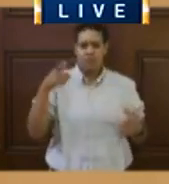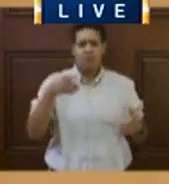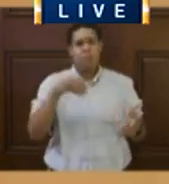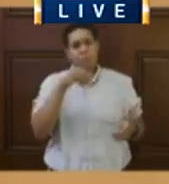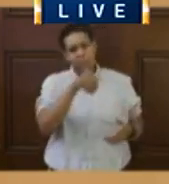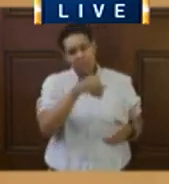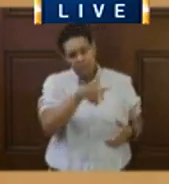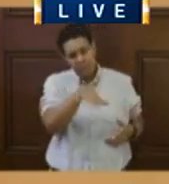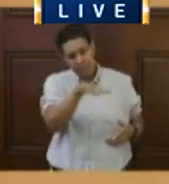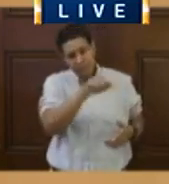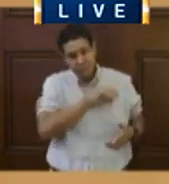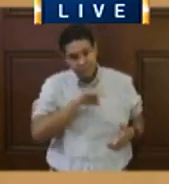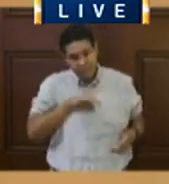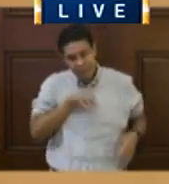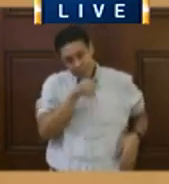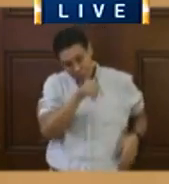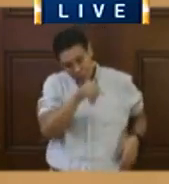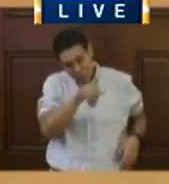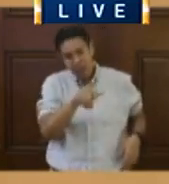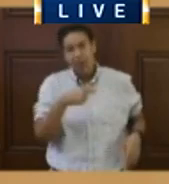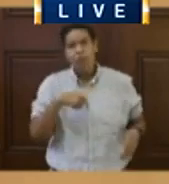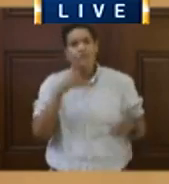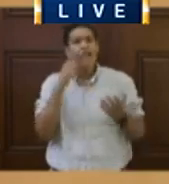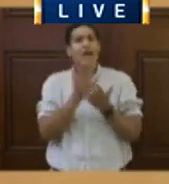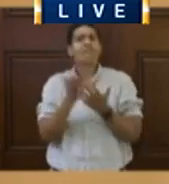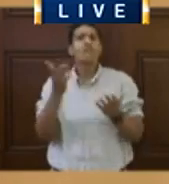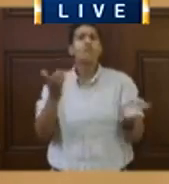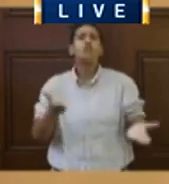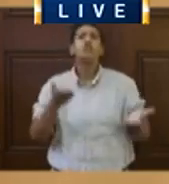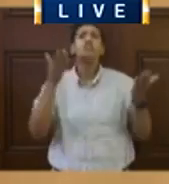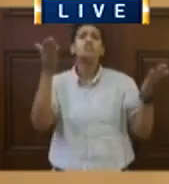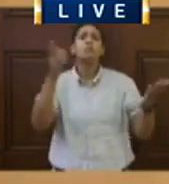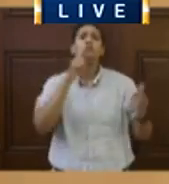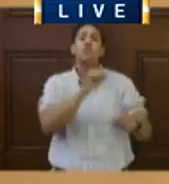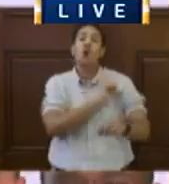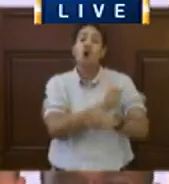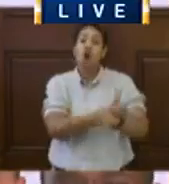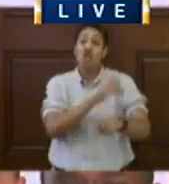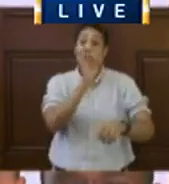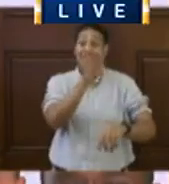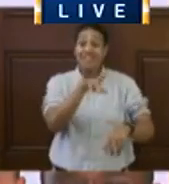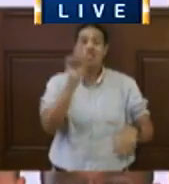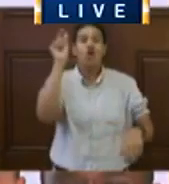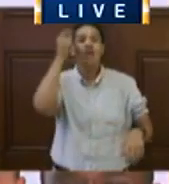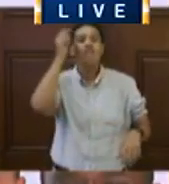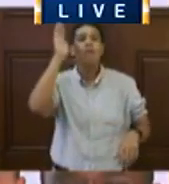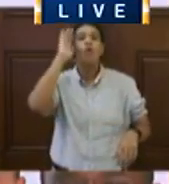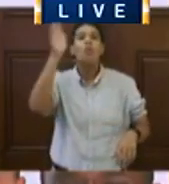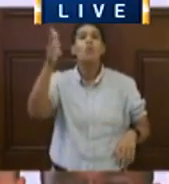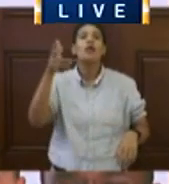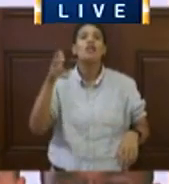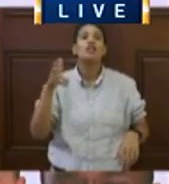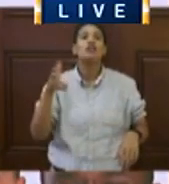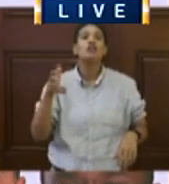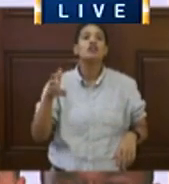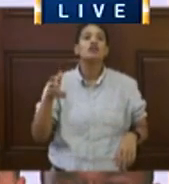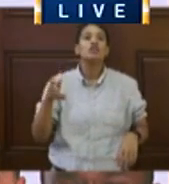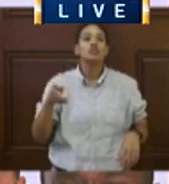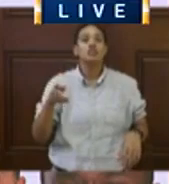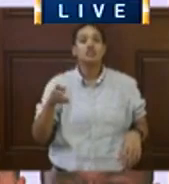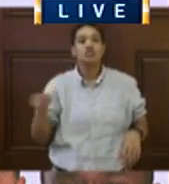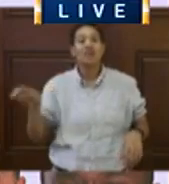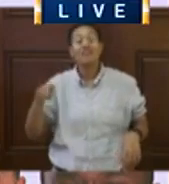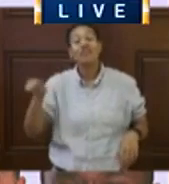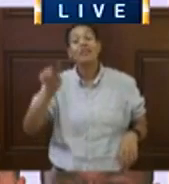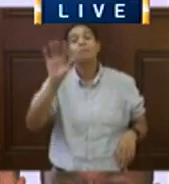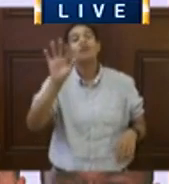and we have evidence of that in what they submit to the authorities, then the government will transfer to them